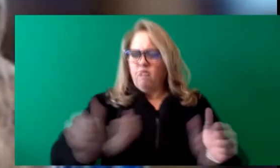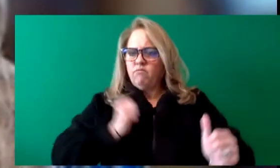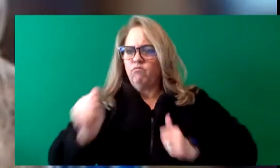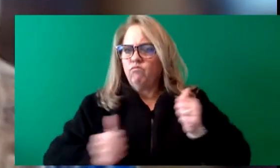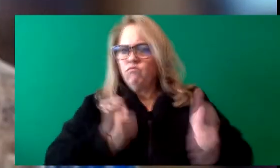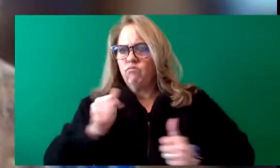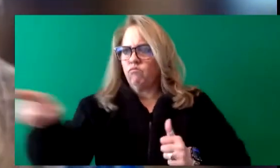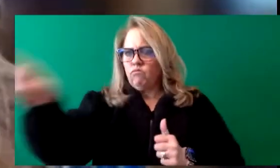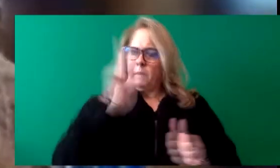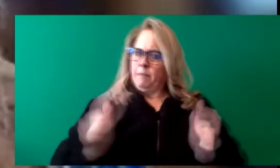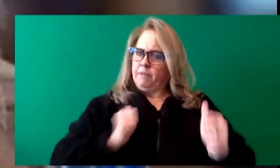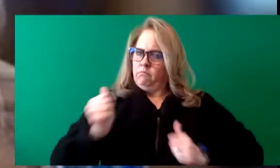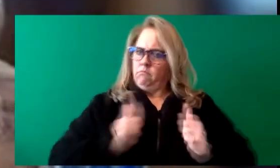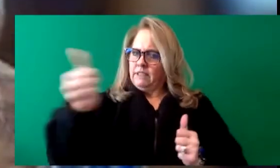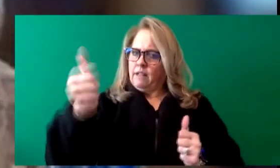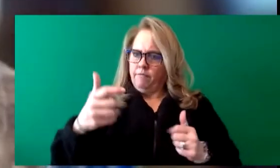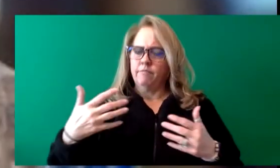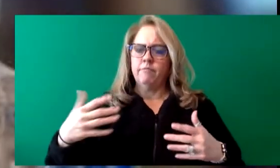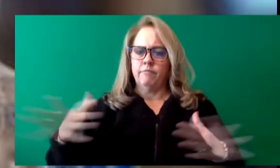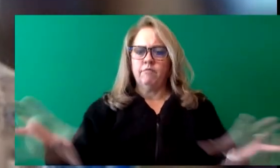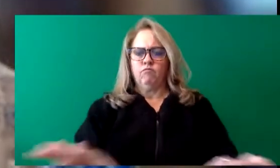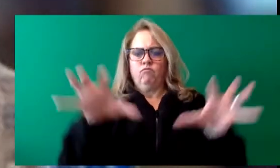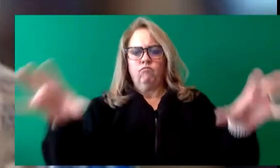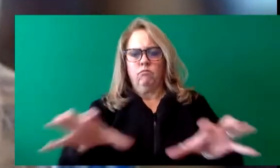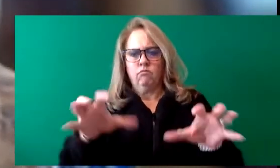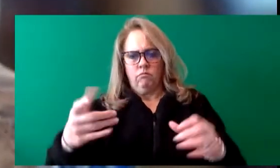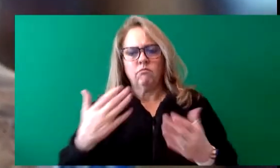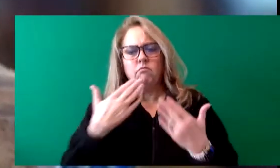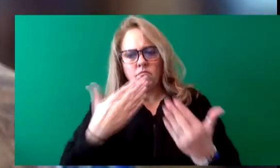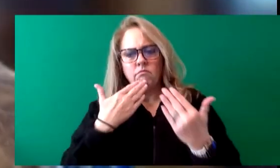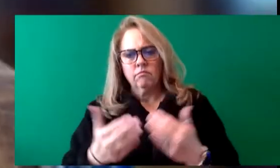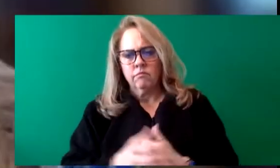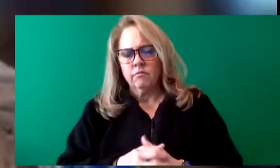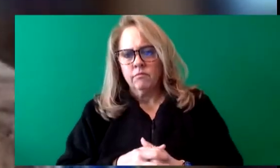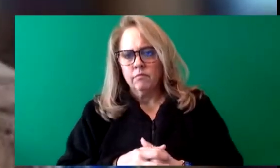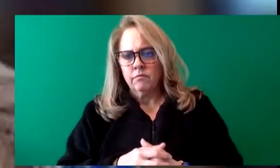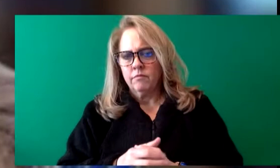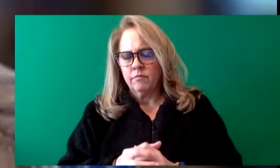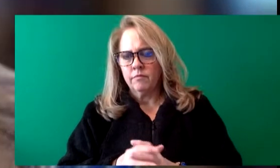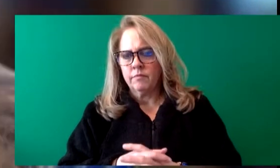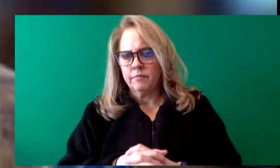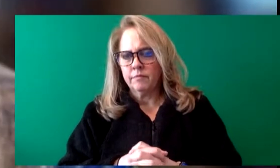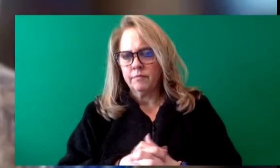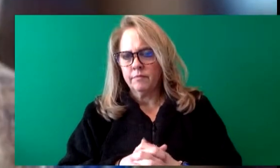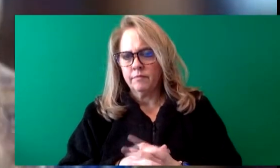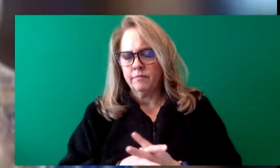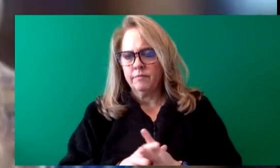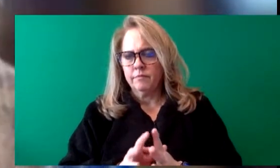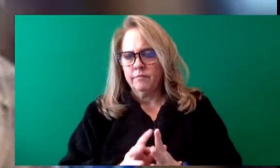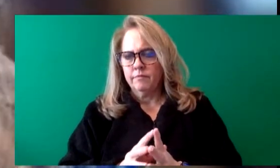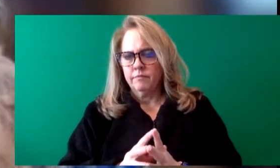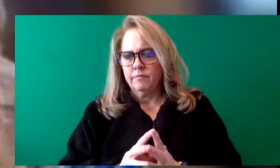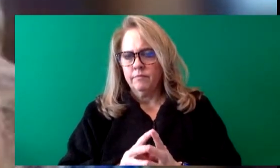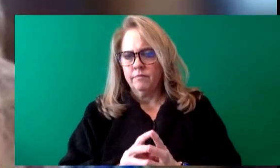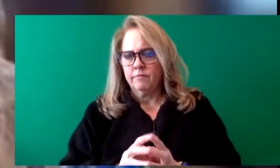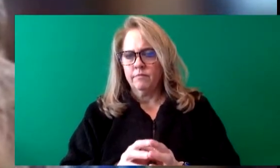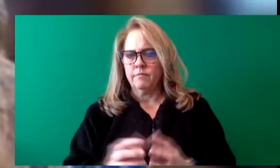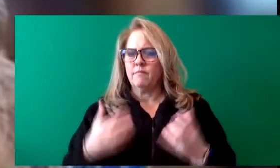you're getting this today. I'm very disappointed that I'm not there to hug you all in person,